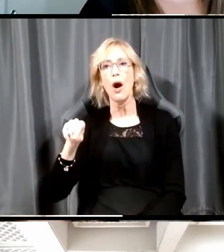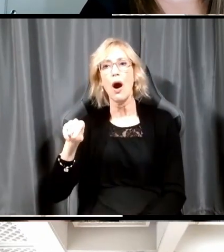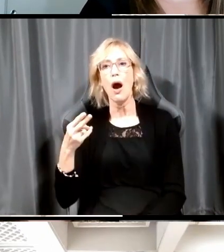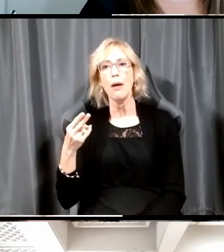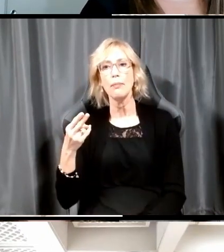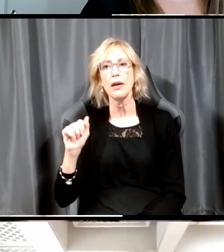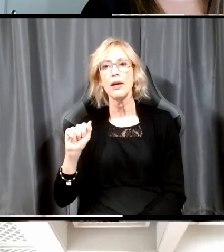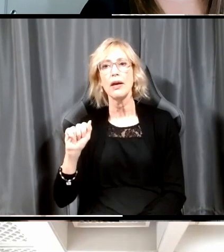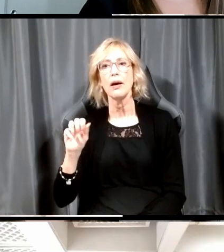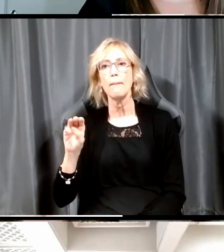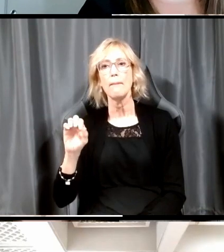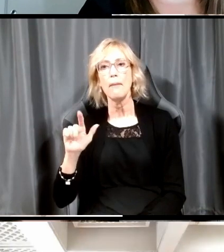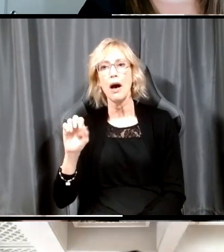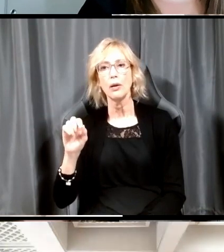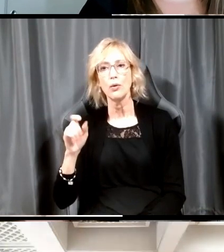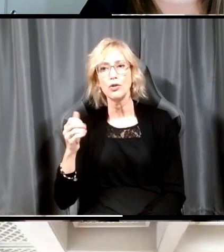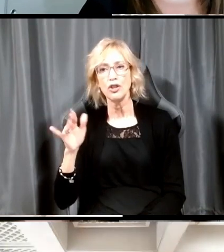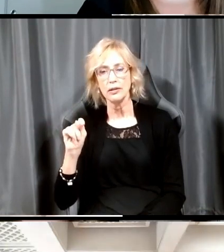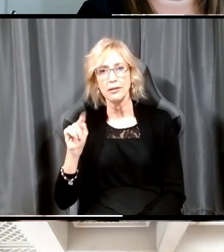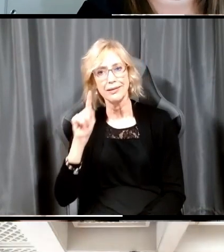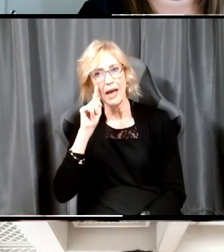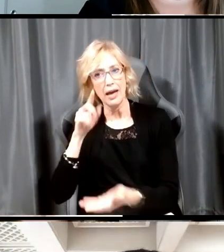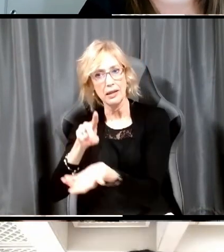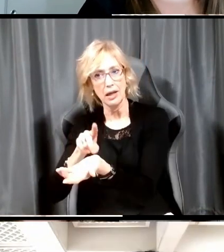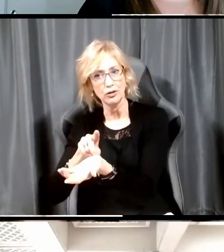and be able to support our children with CVI.